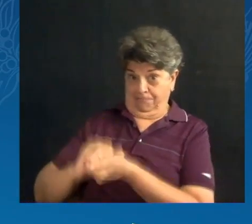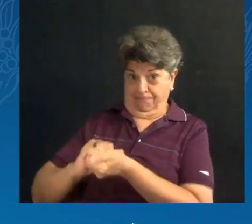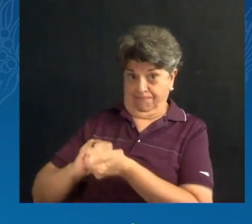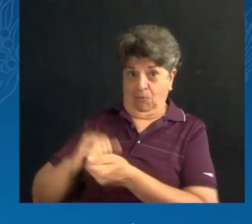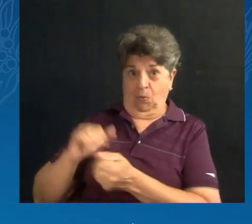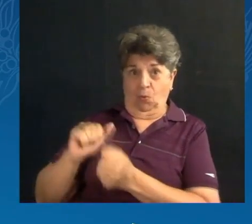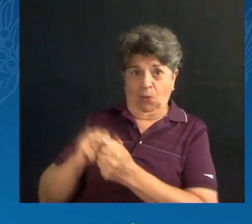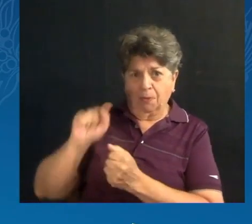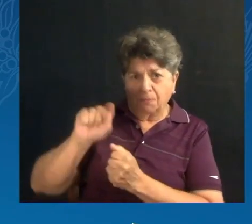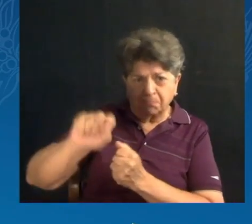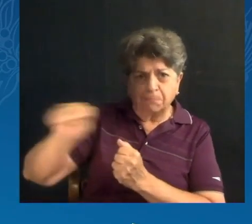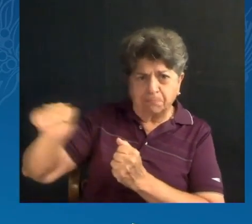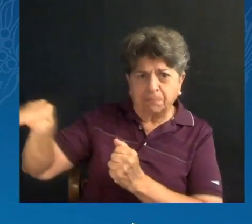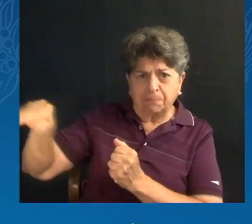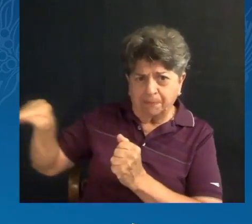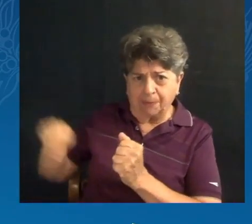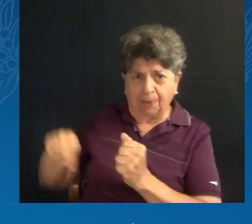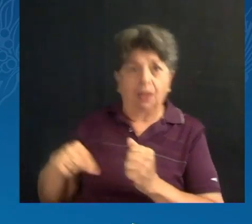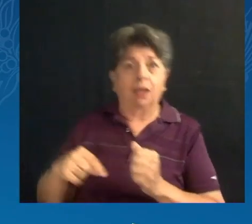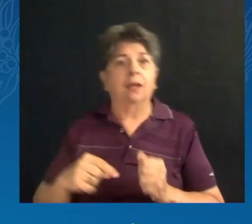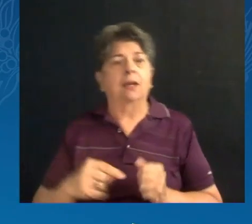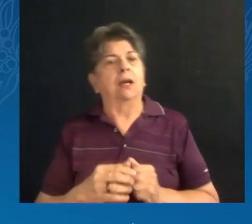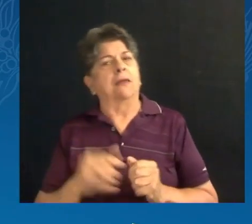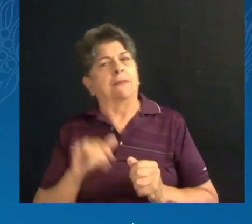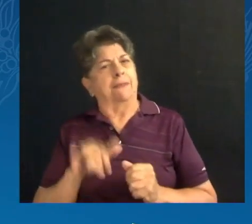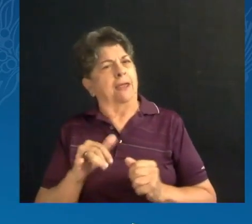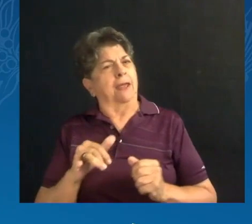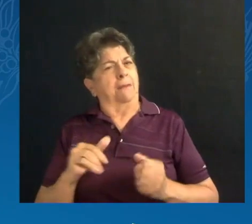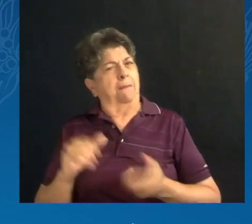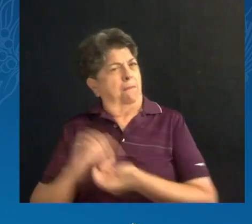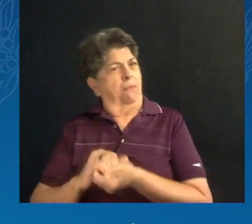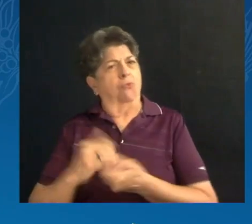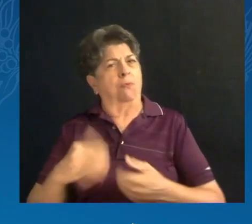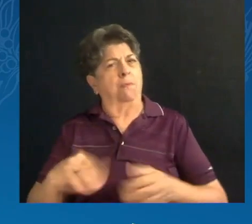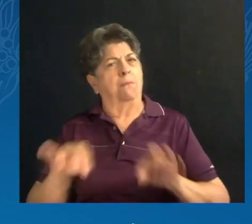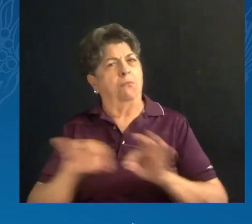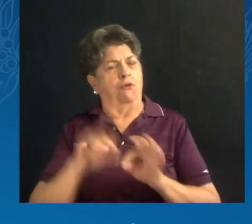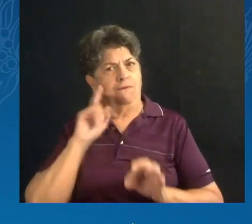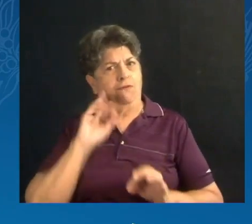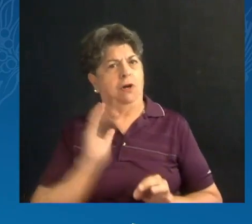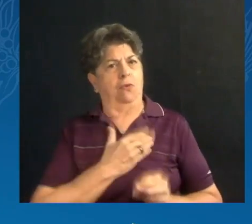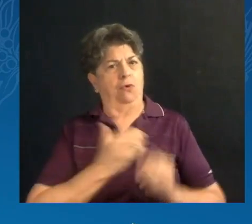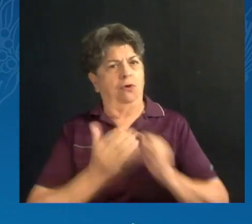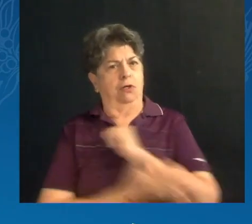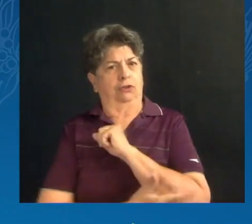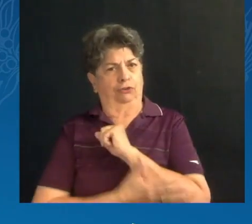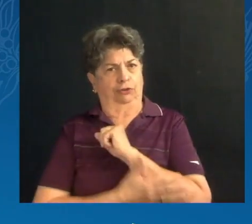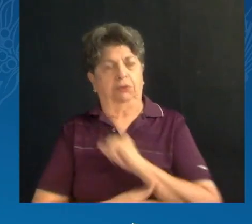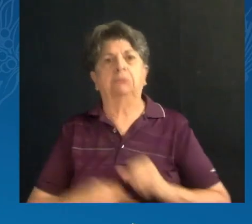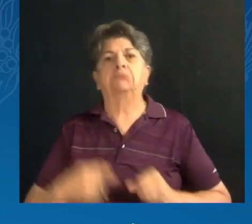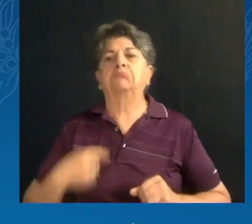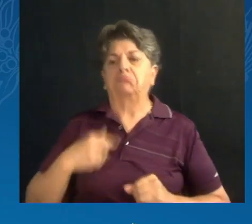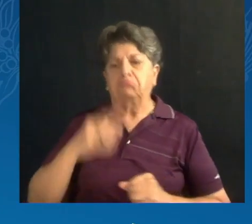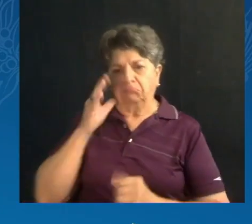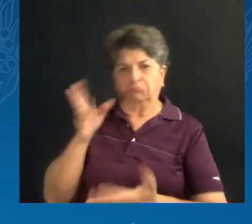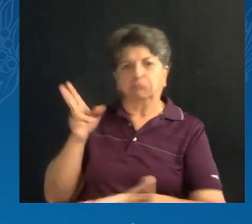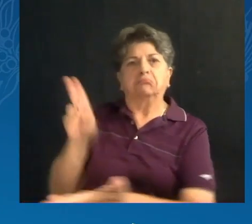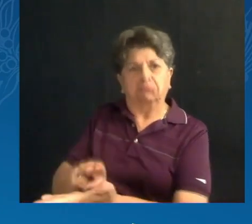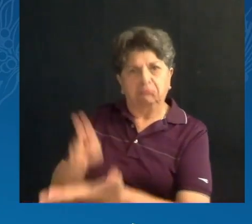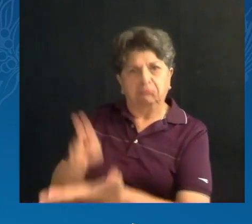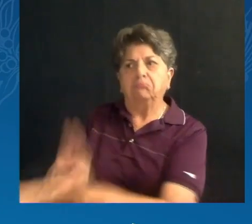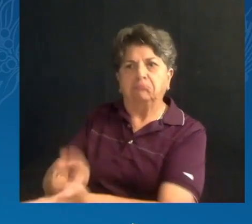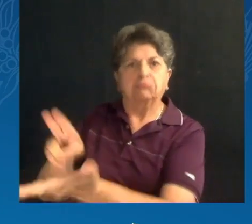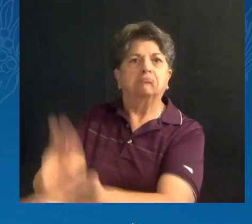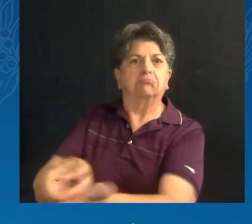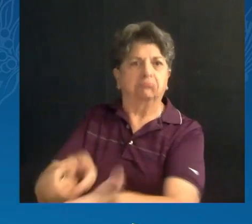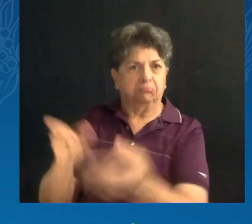regard, my government and Google will sign landmark agreement to promote education and digital transformation in Mongolia next week. Yeah, this week.